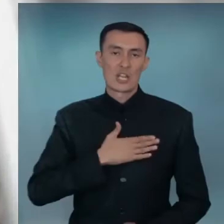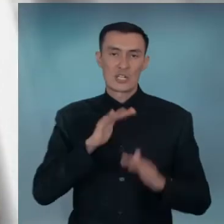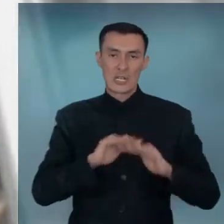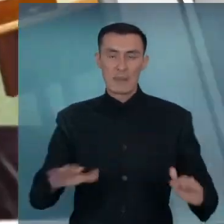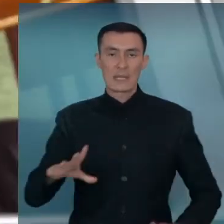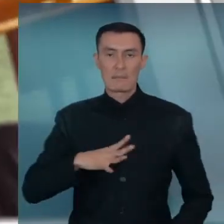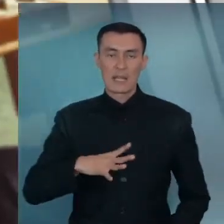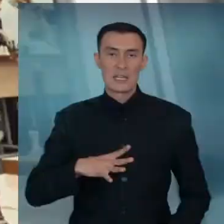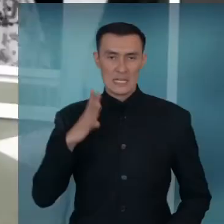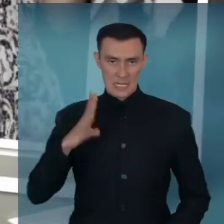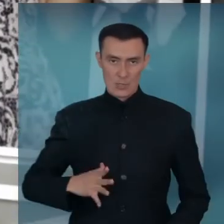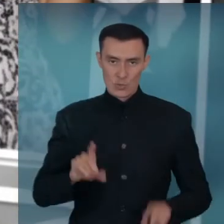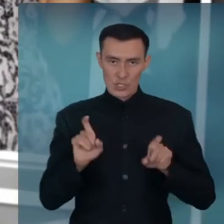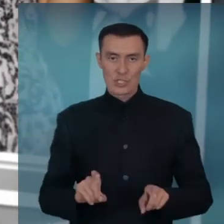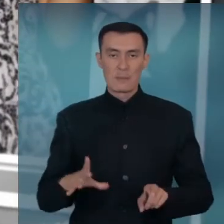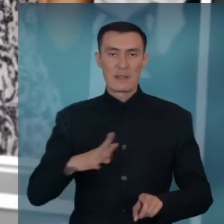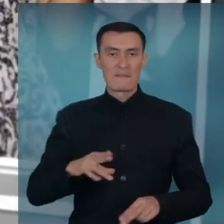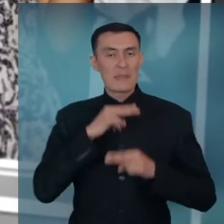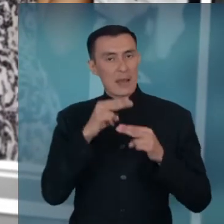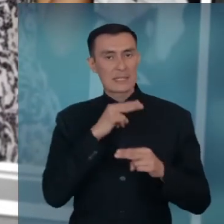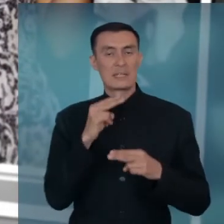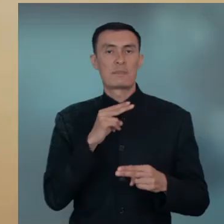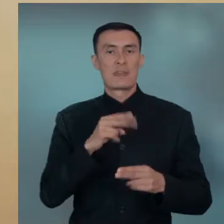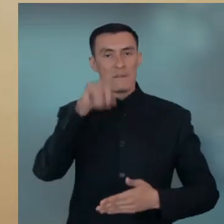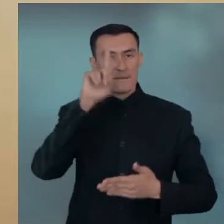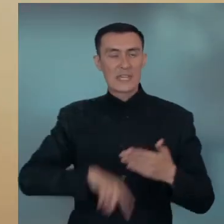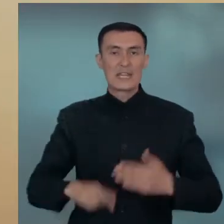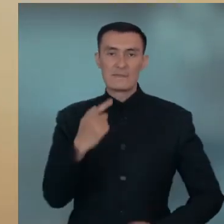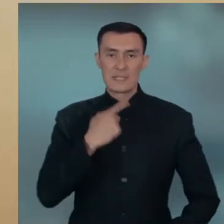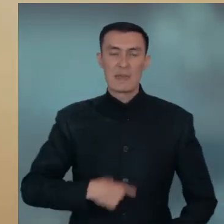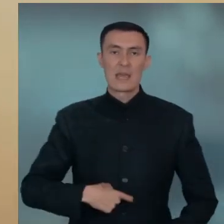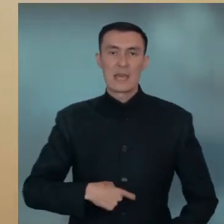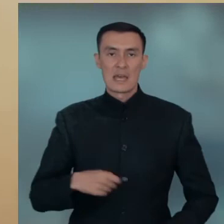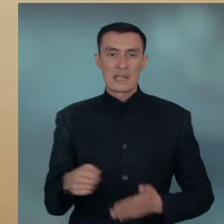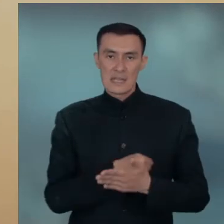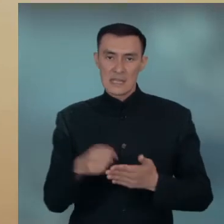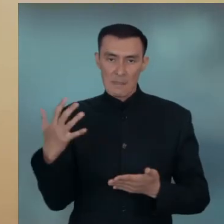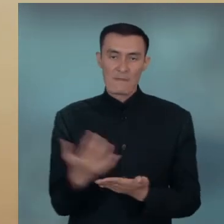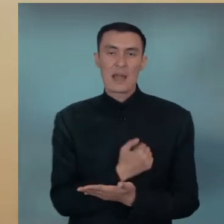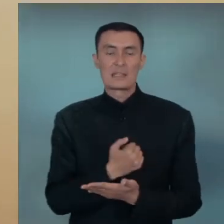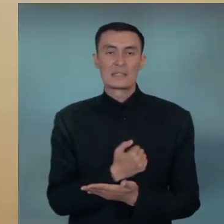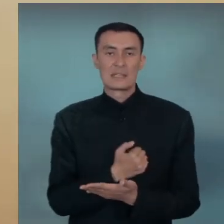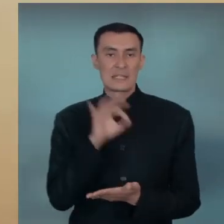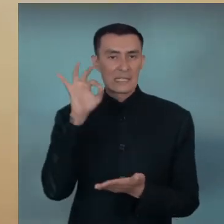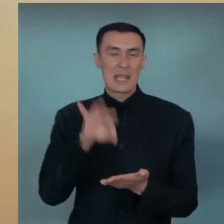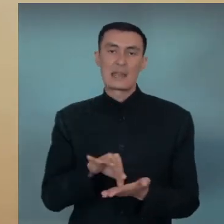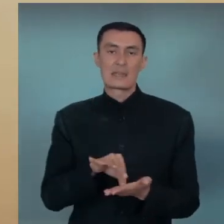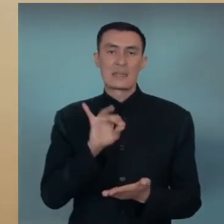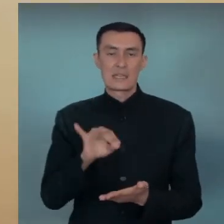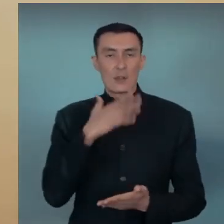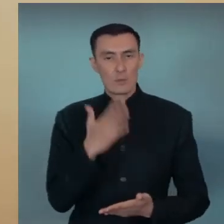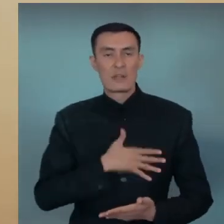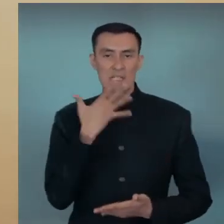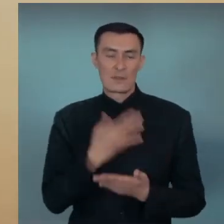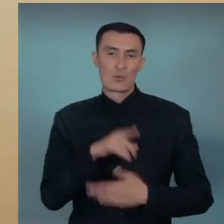should be maintained. I want our young people to be persevering, focused, and to believe